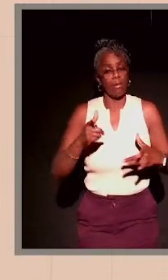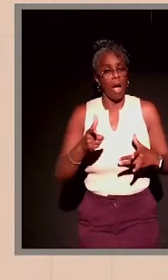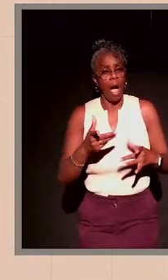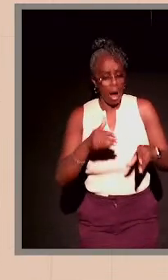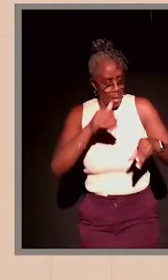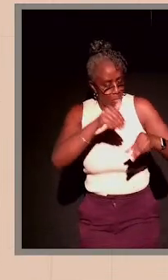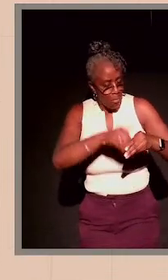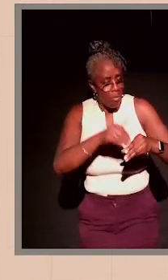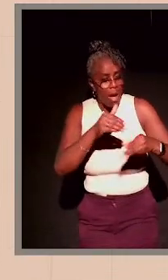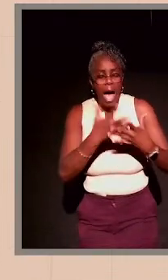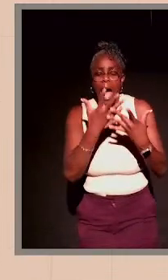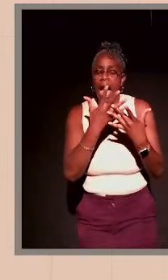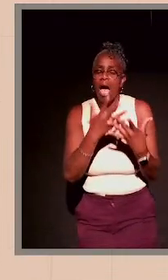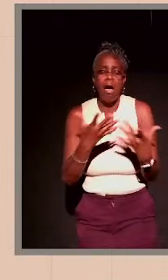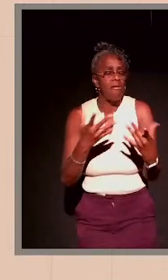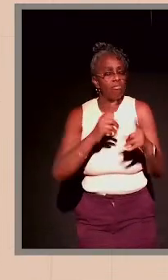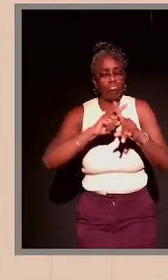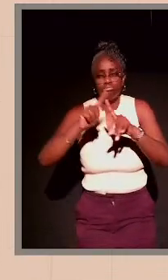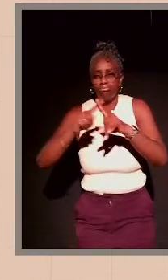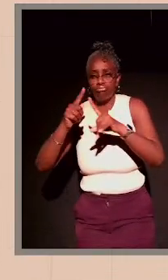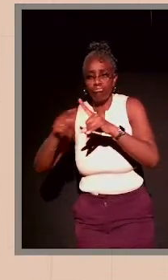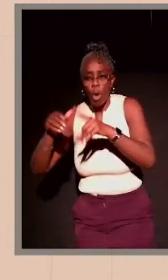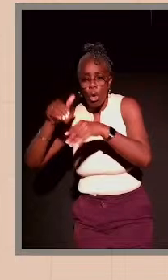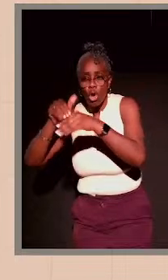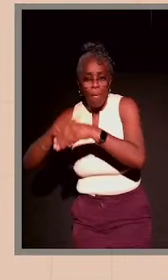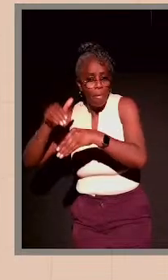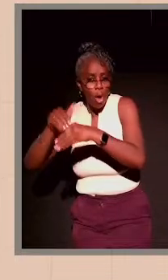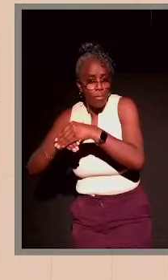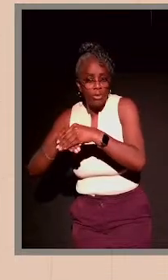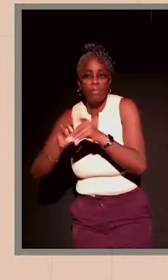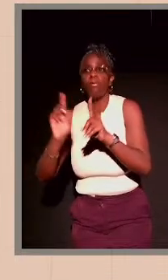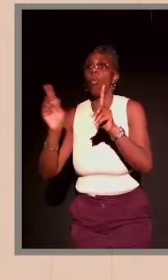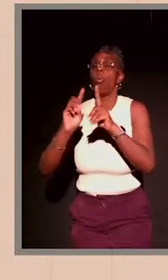contains all of the components for the mapper.